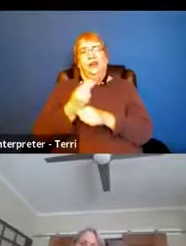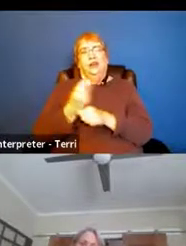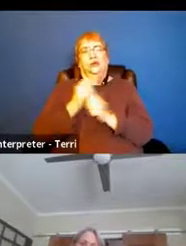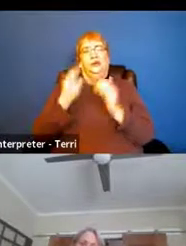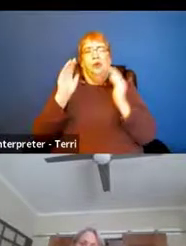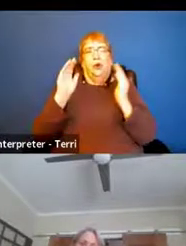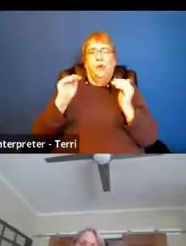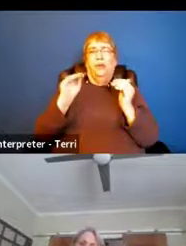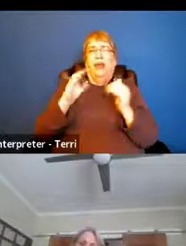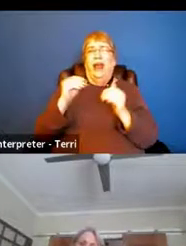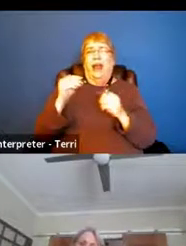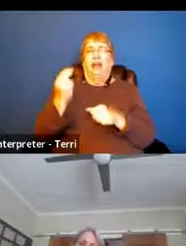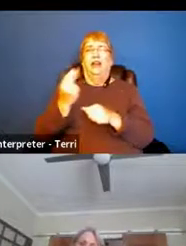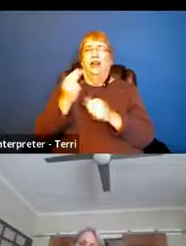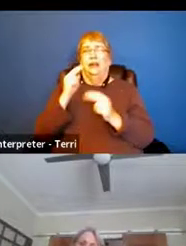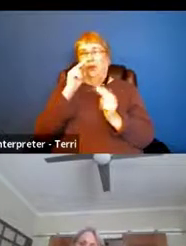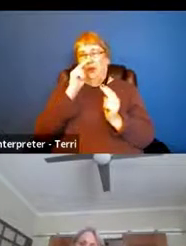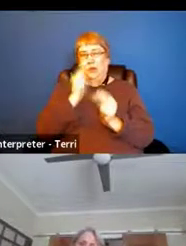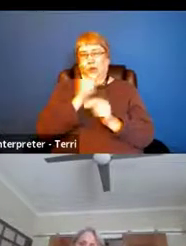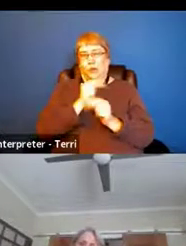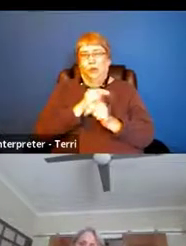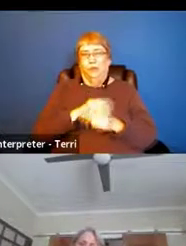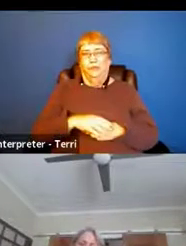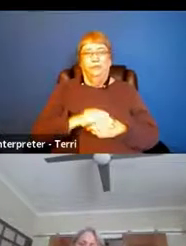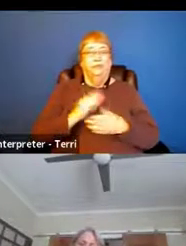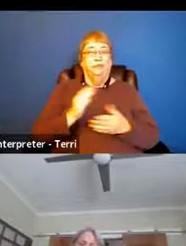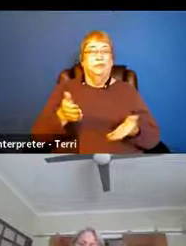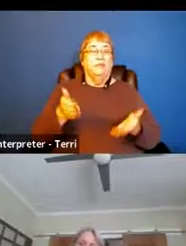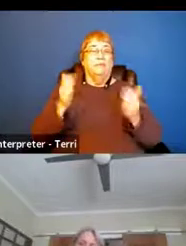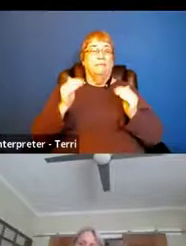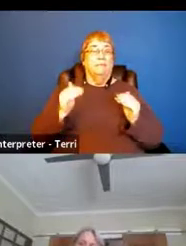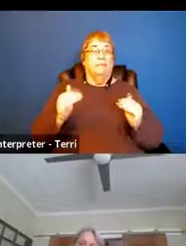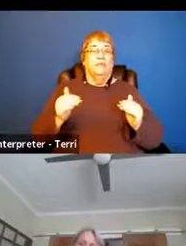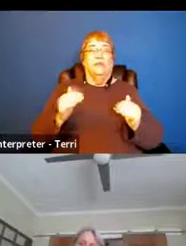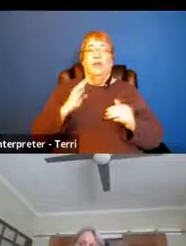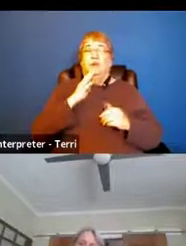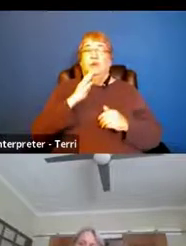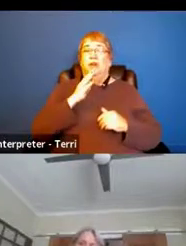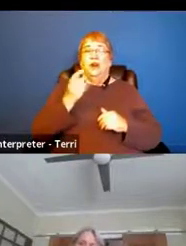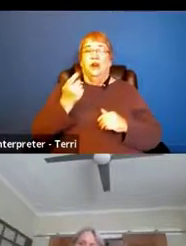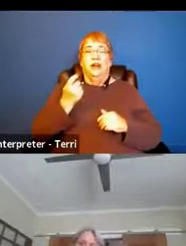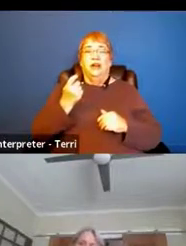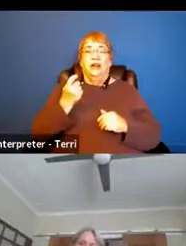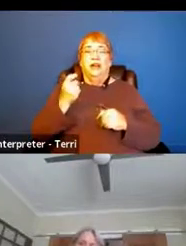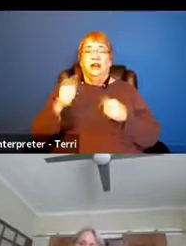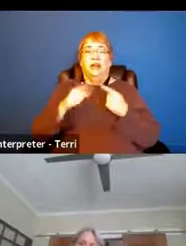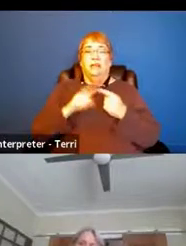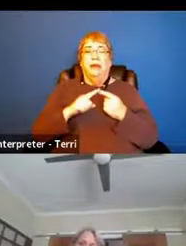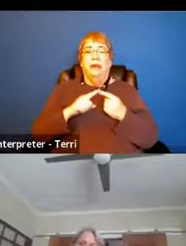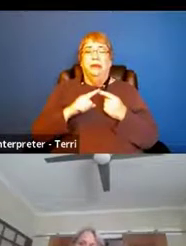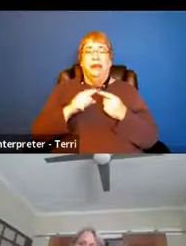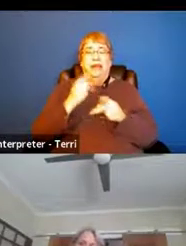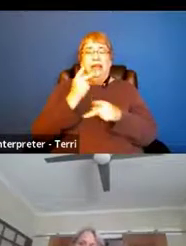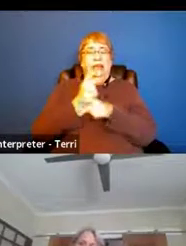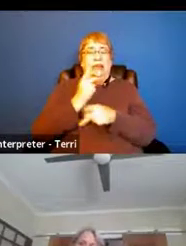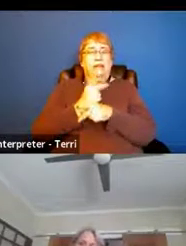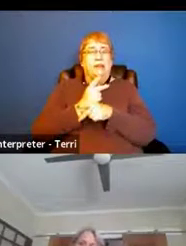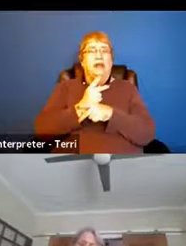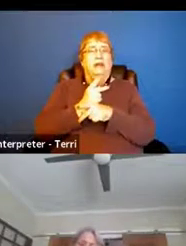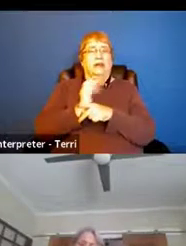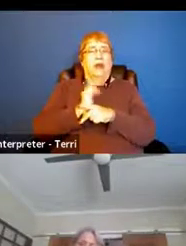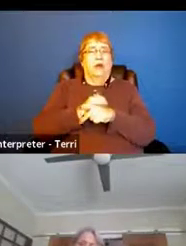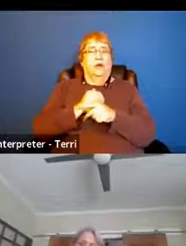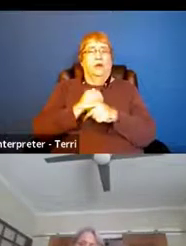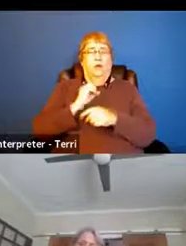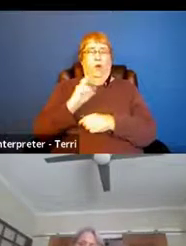on. We talked a little about maintaining or recreating routines and spaces. Again, you know, teens and young adults are just, first